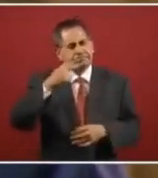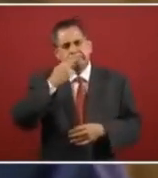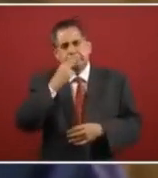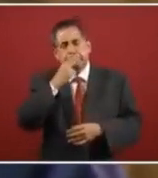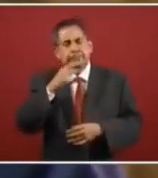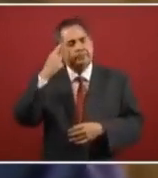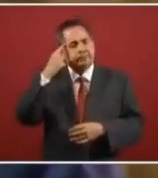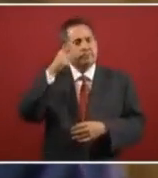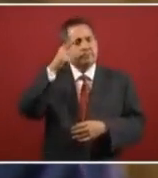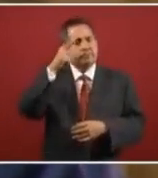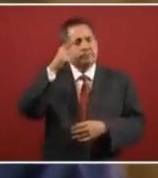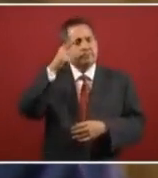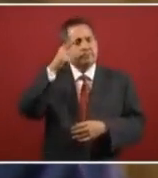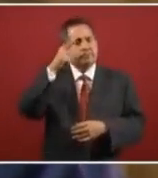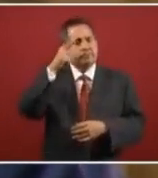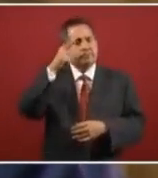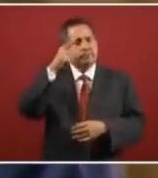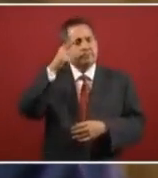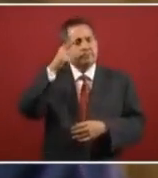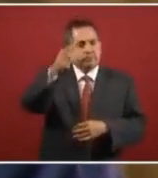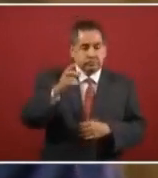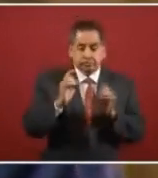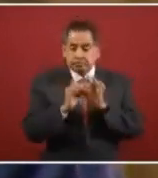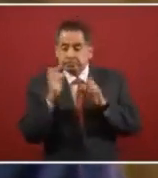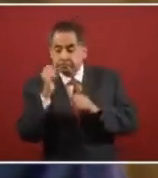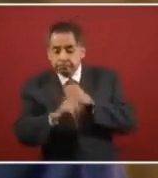or remedy